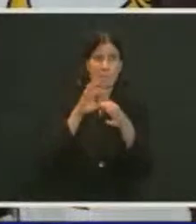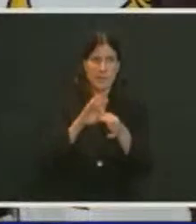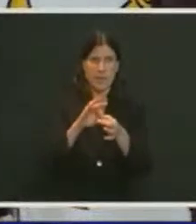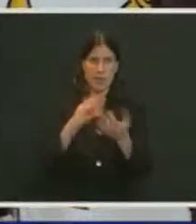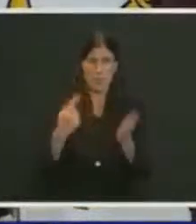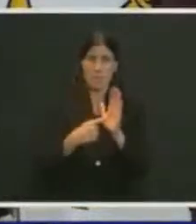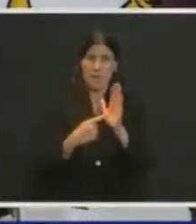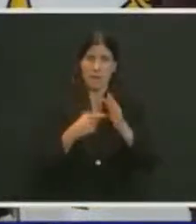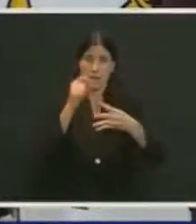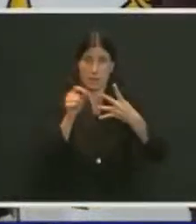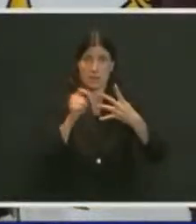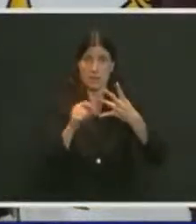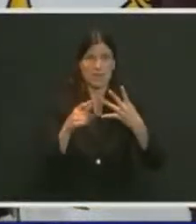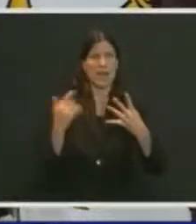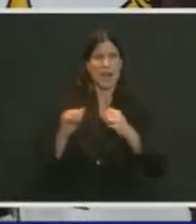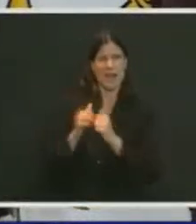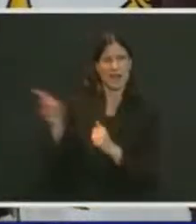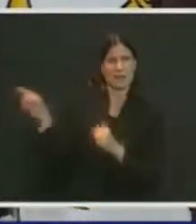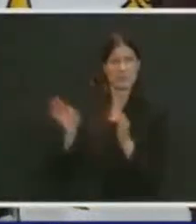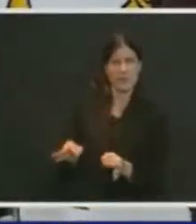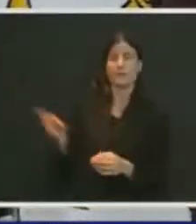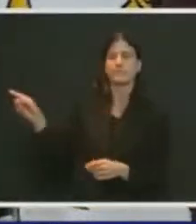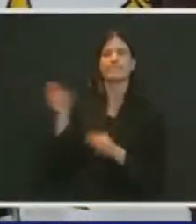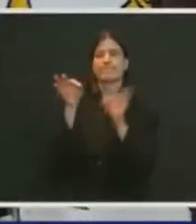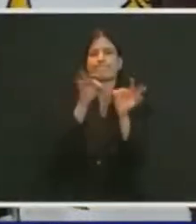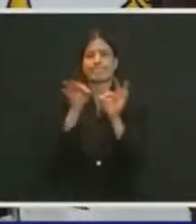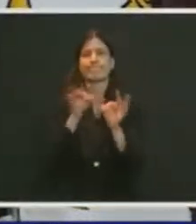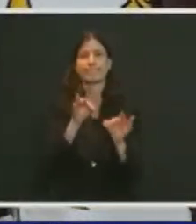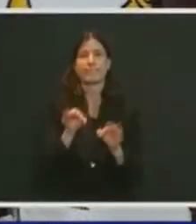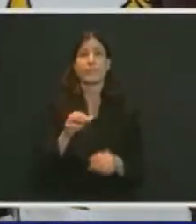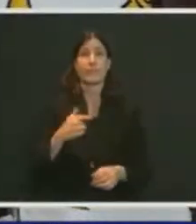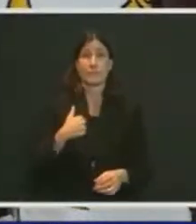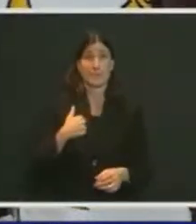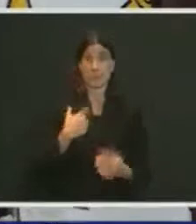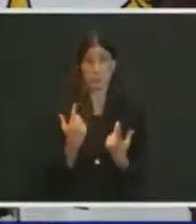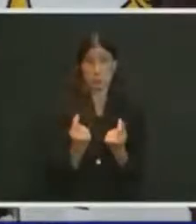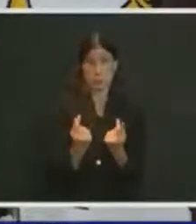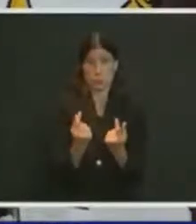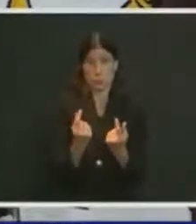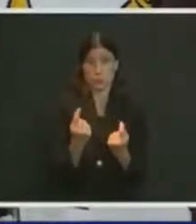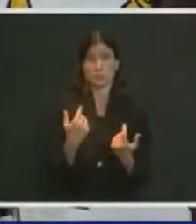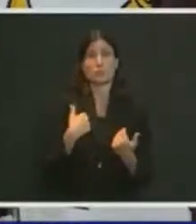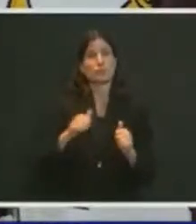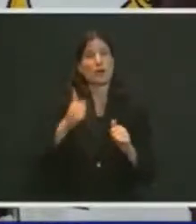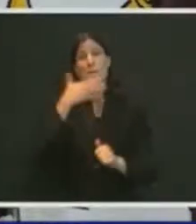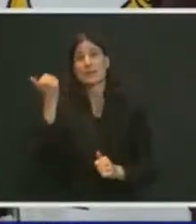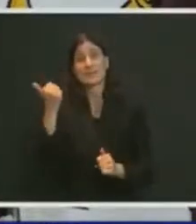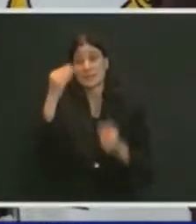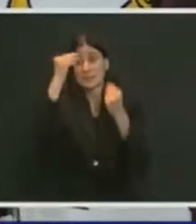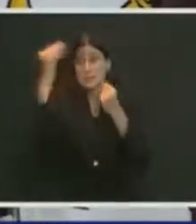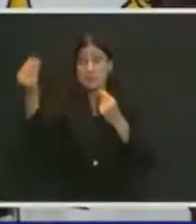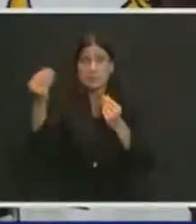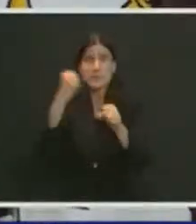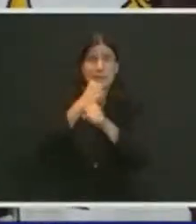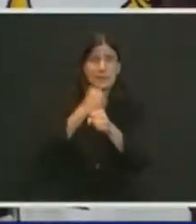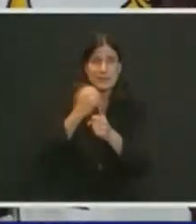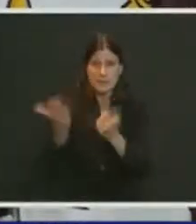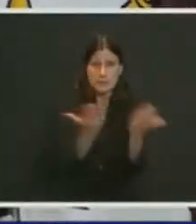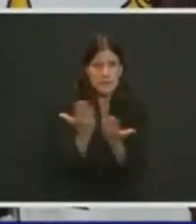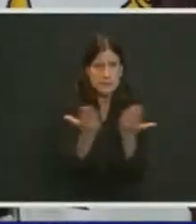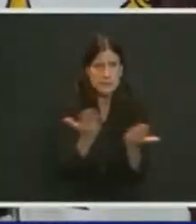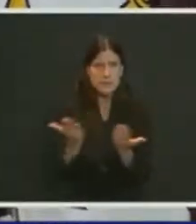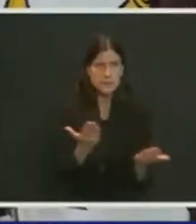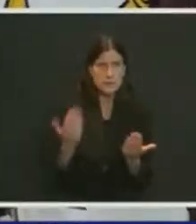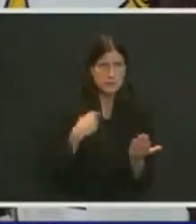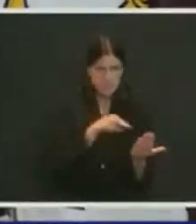do the best you can with what you know and what you have at every moment. So the question came up earlier about the Abbot ID Now tests.